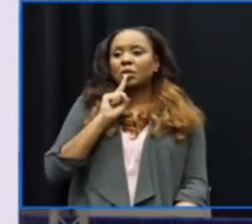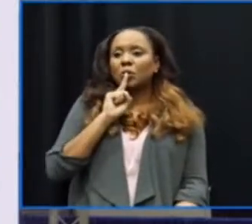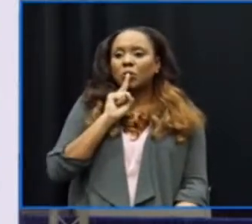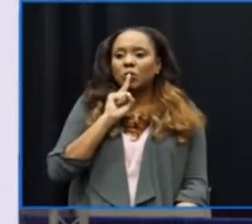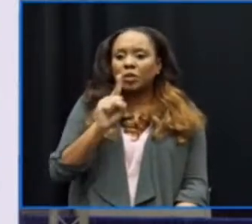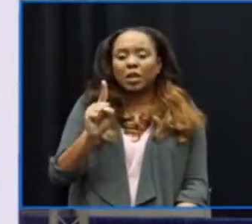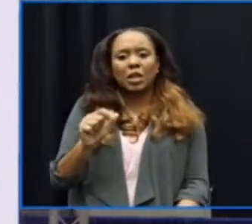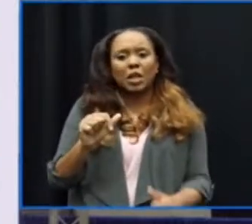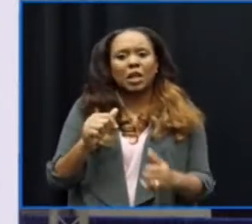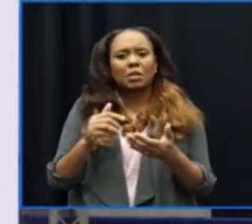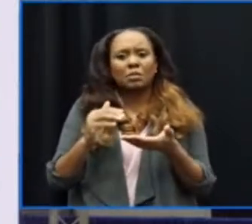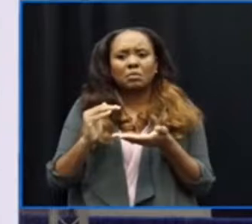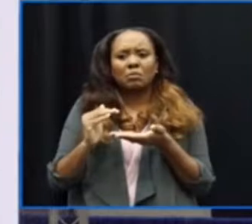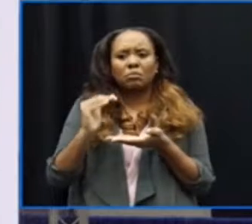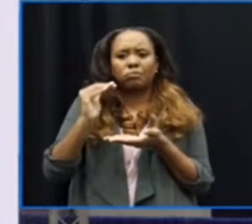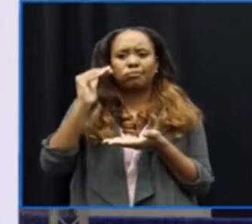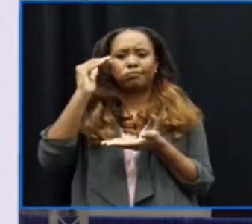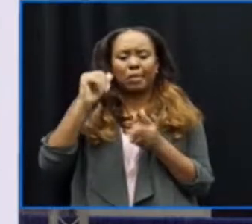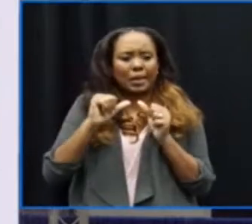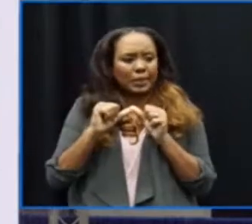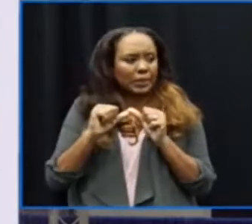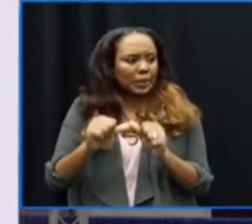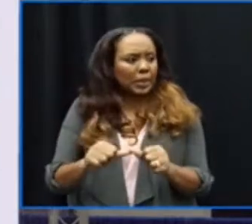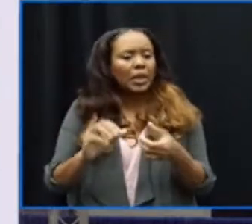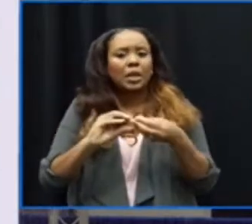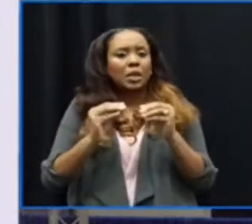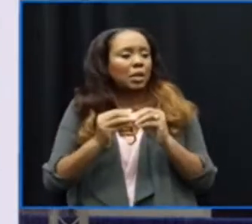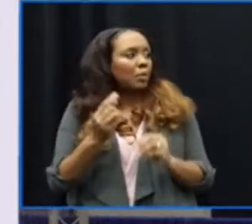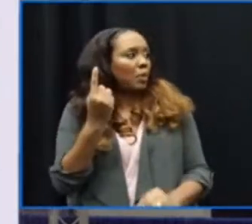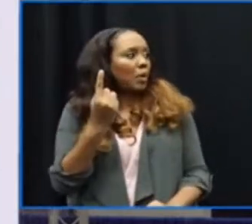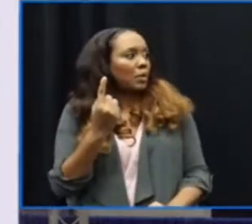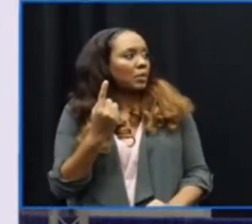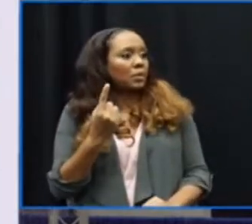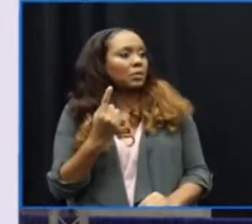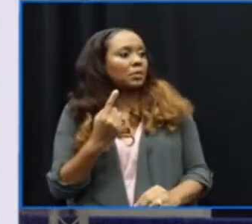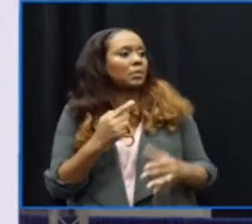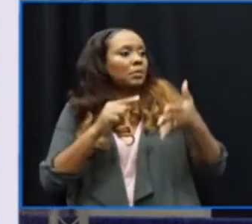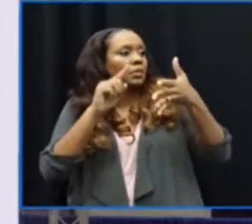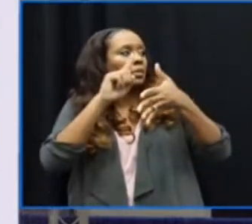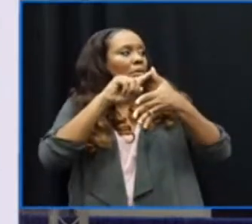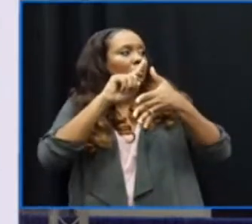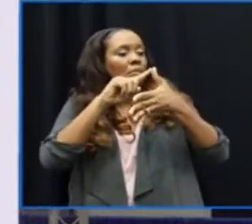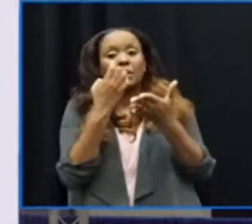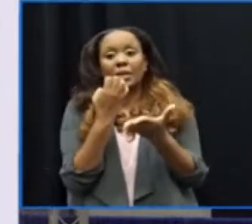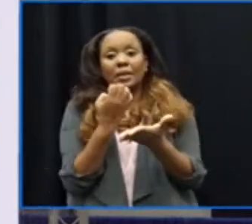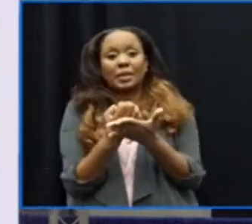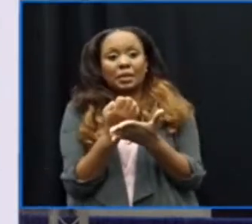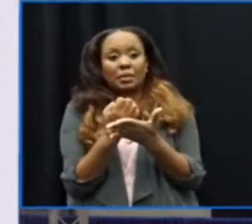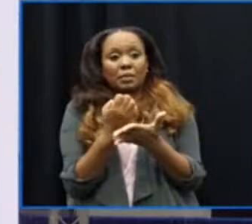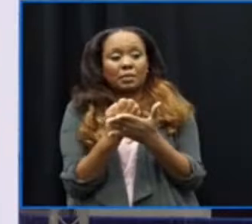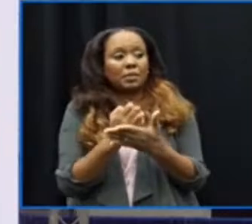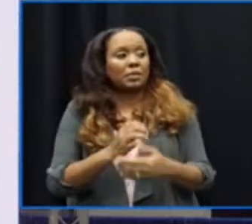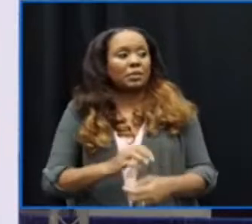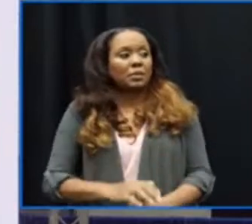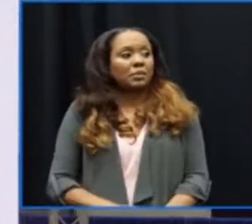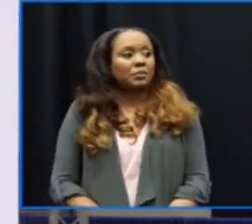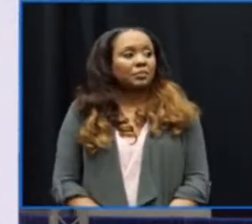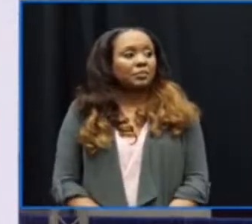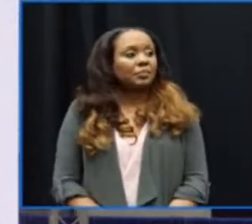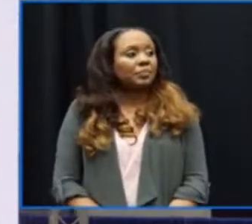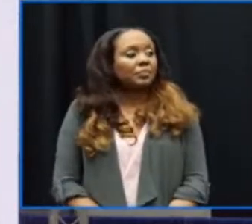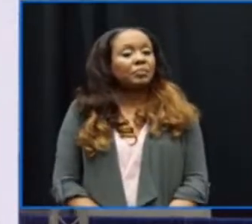that possible. Number 1 is the economy. Right? We cannot have a strong NIS in a